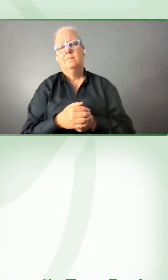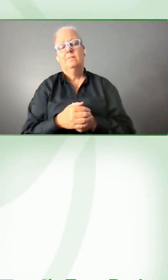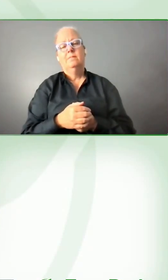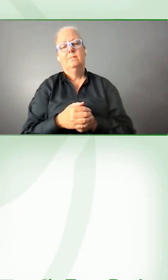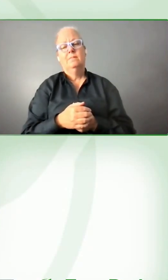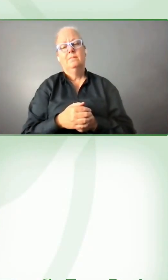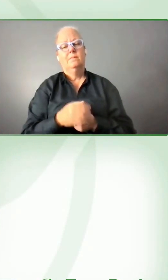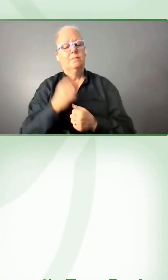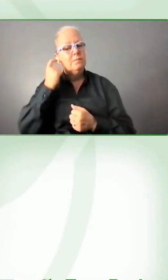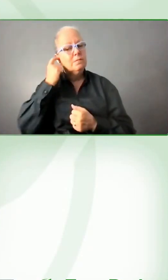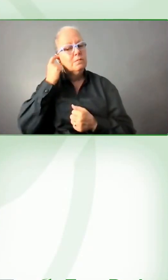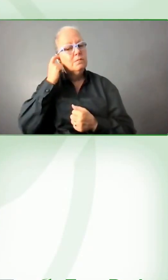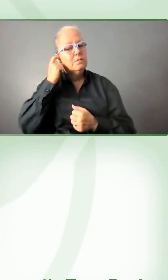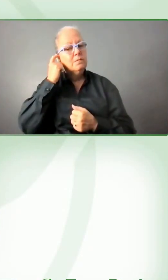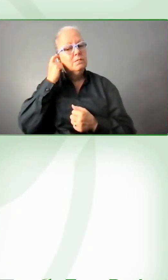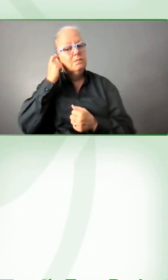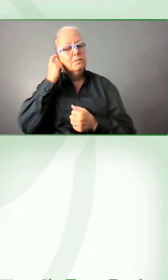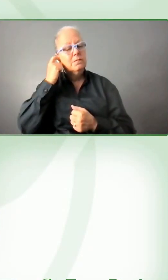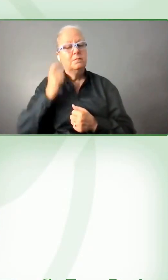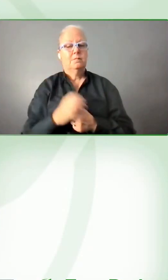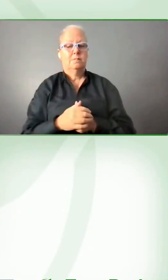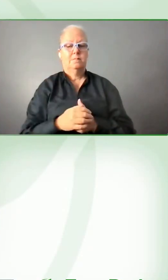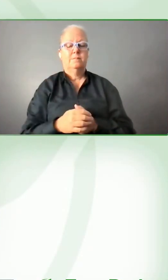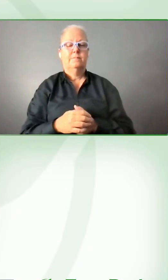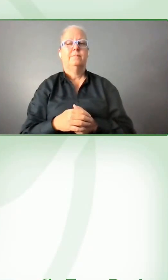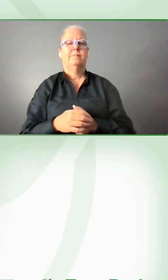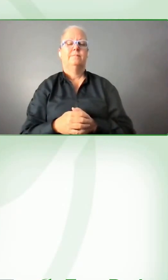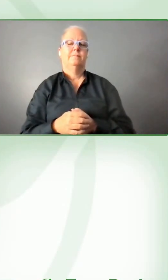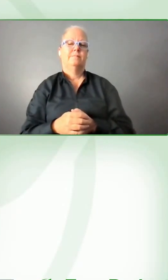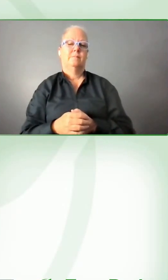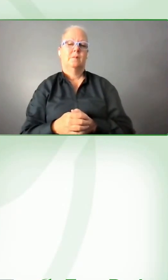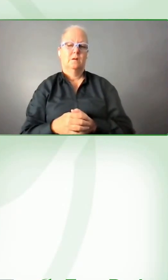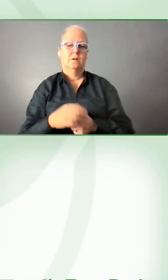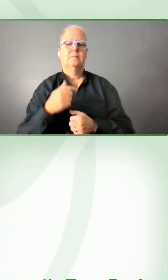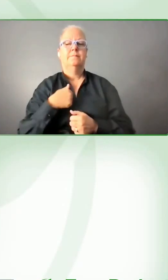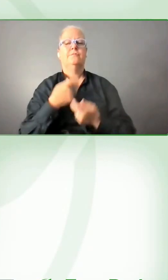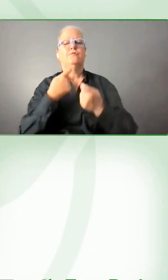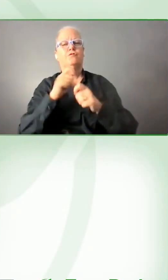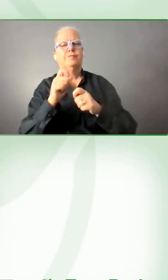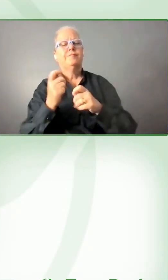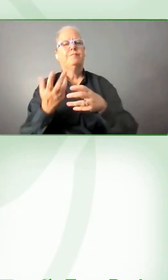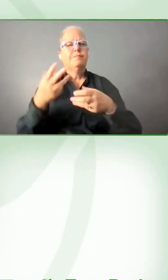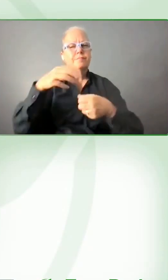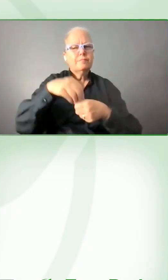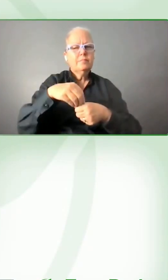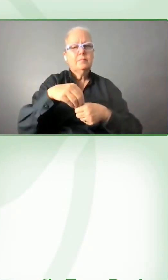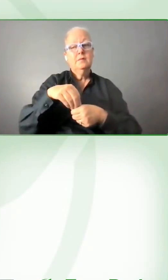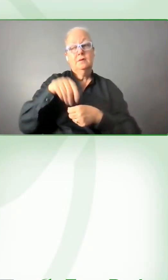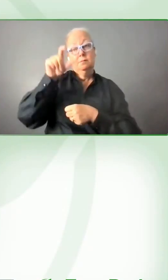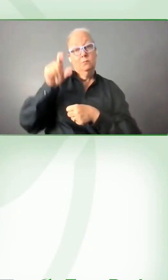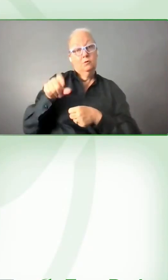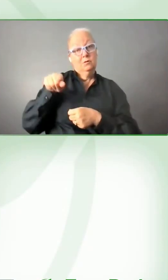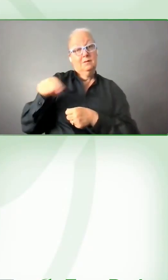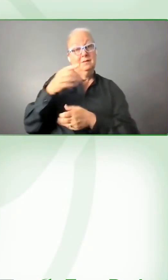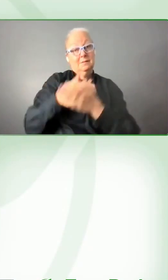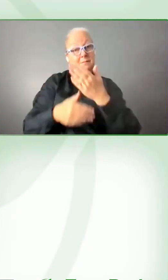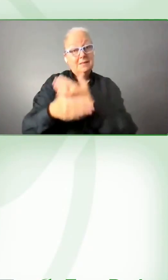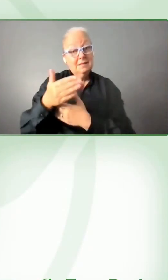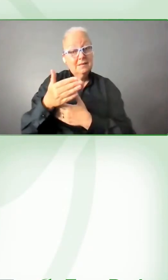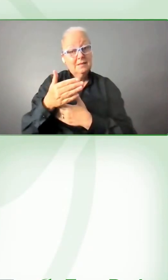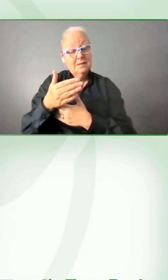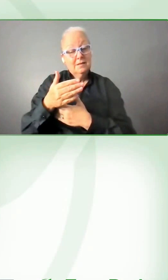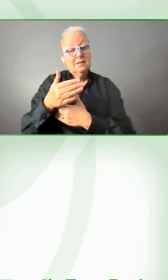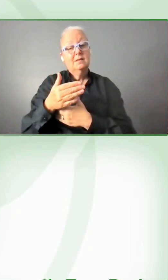financial. We try to include a person with disabilities, specifically